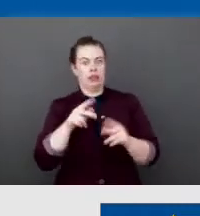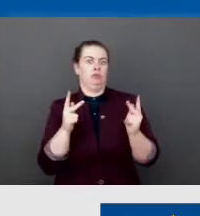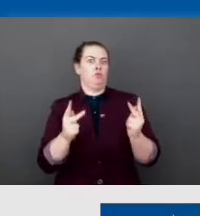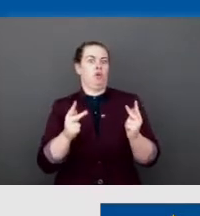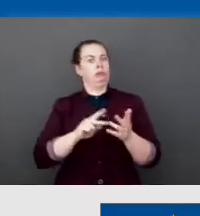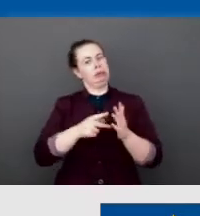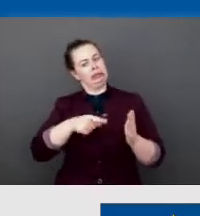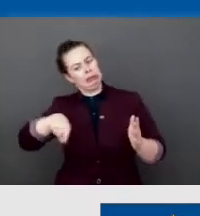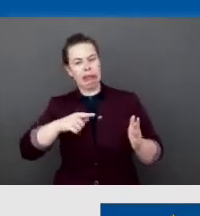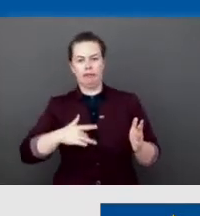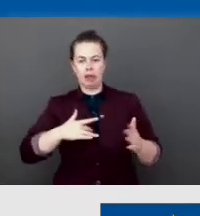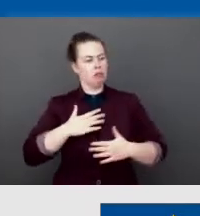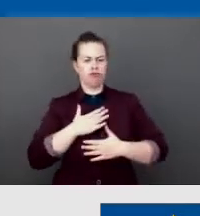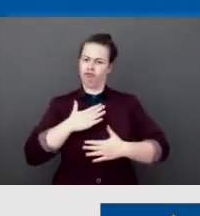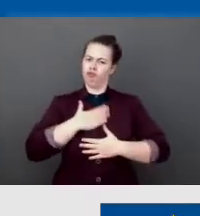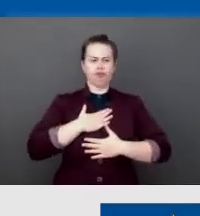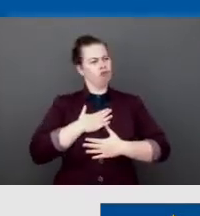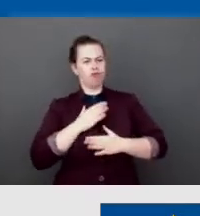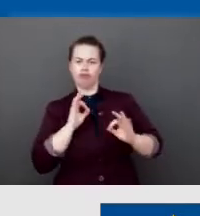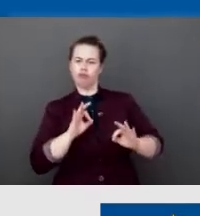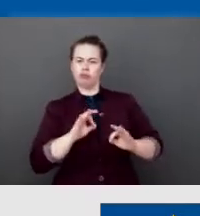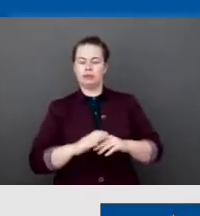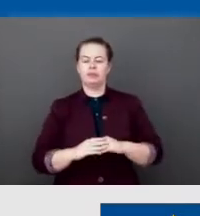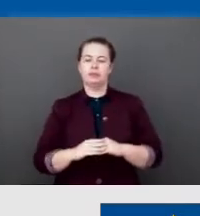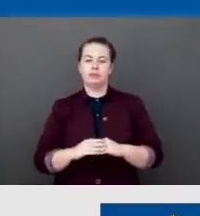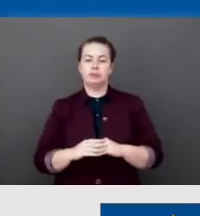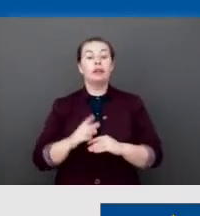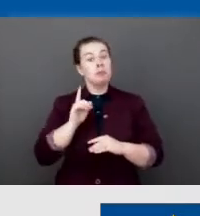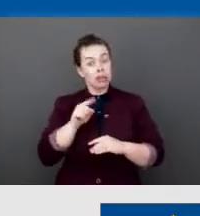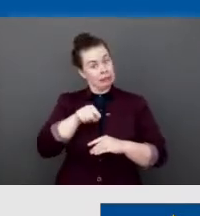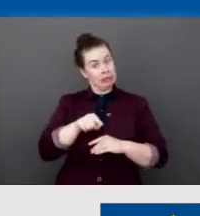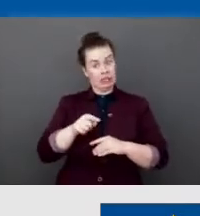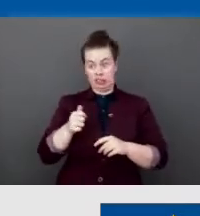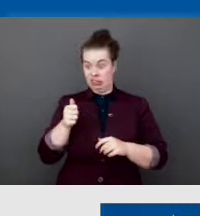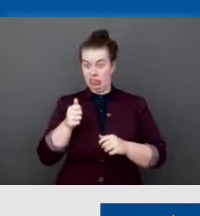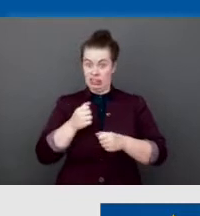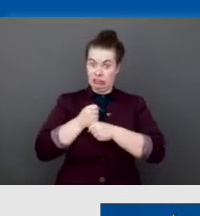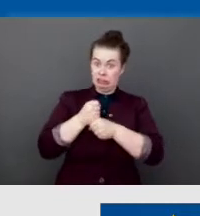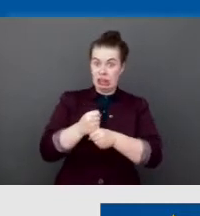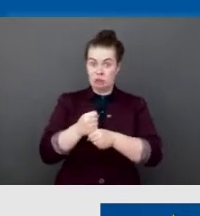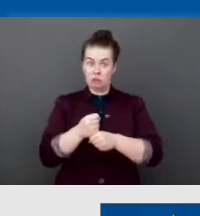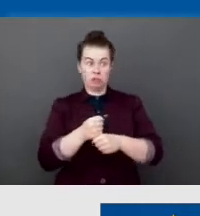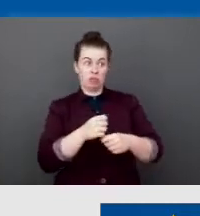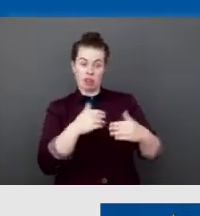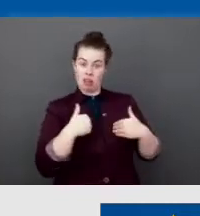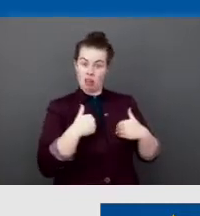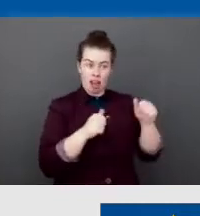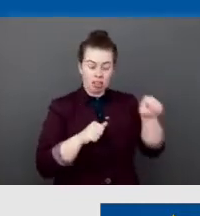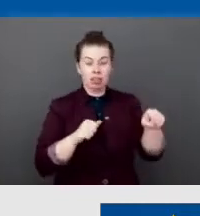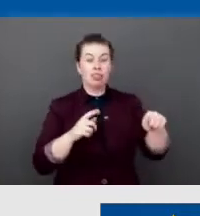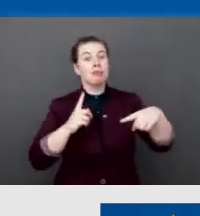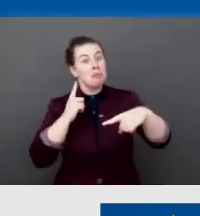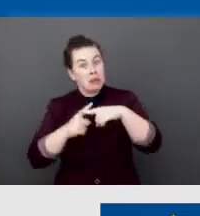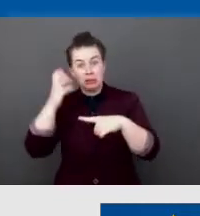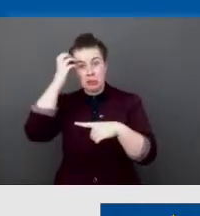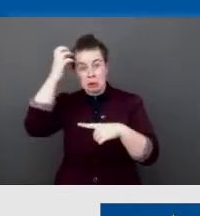important. In addition, we've looked at health and social care. However, it needs to cover right across all government departments, and that is an even